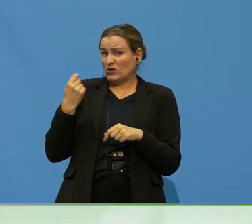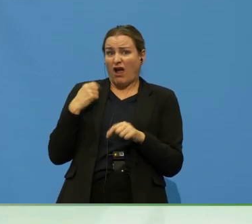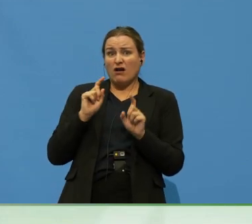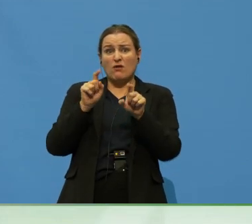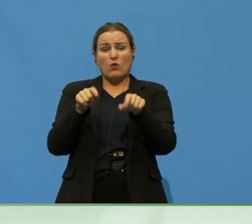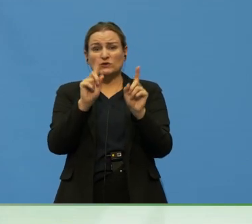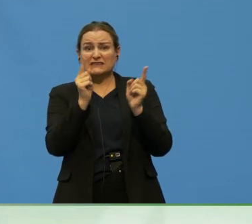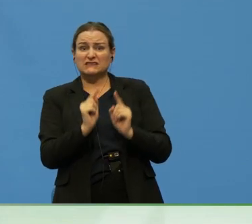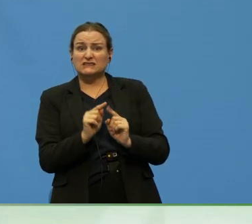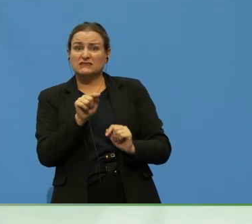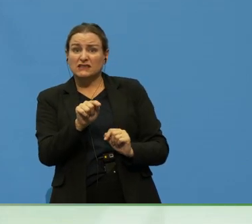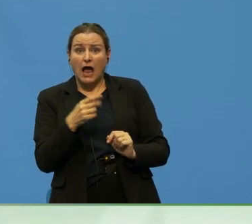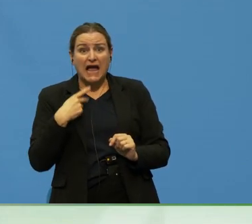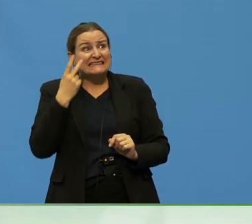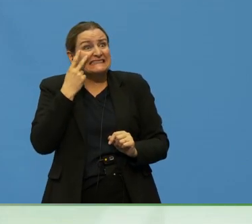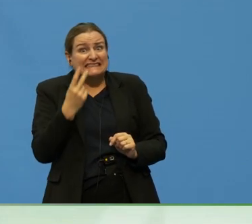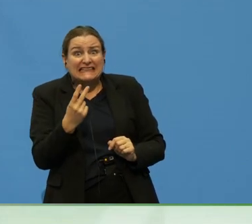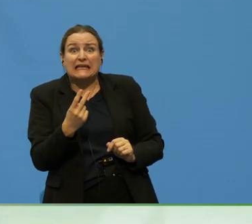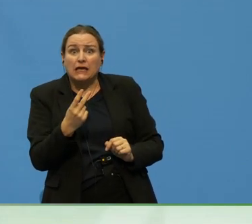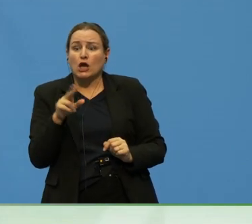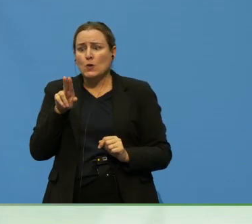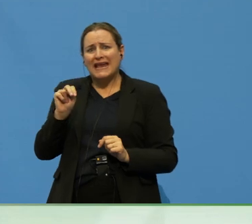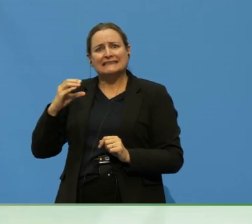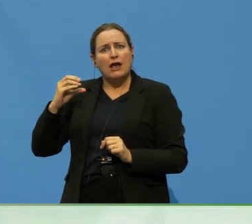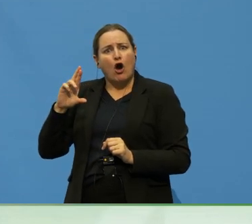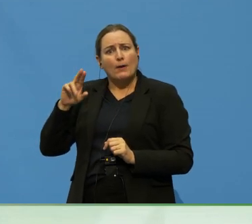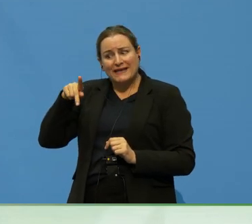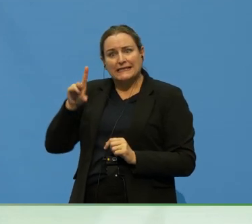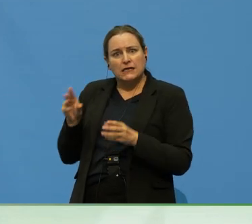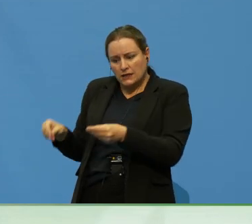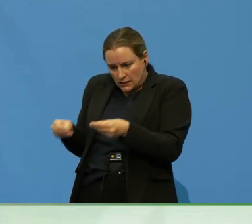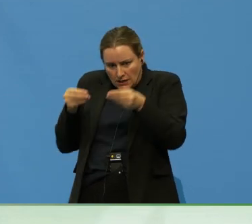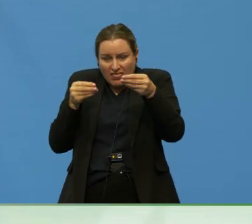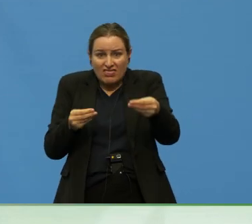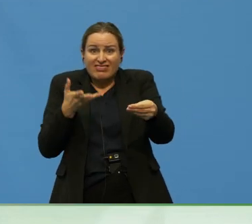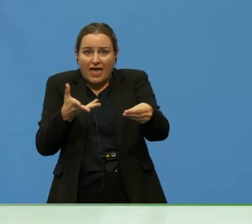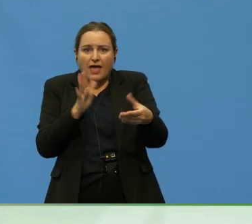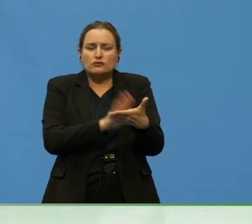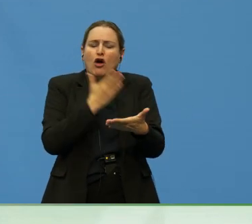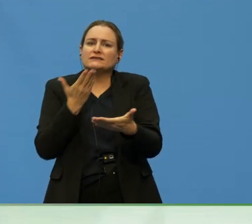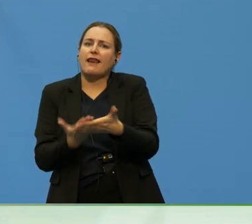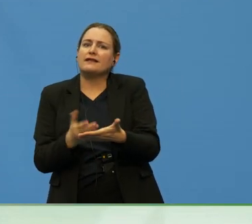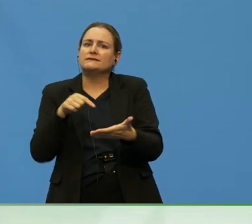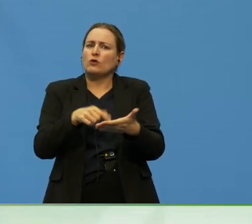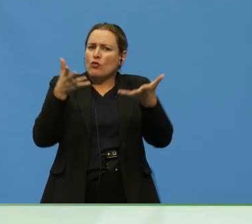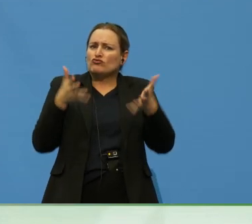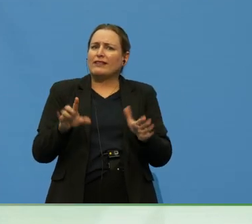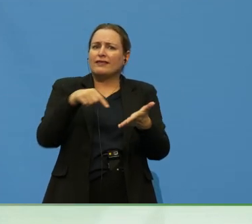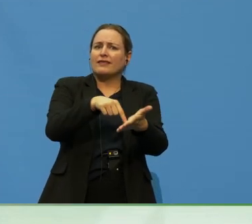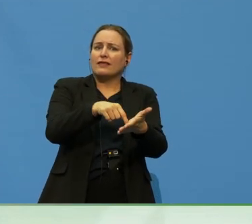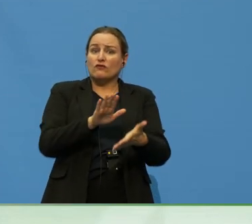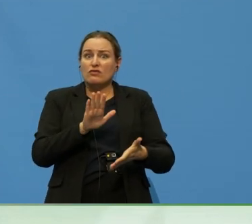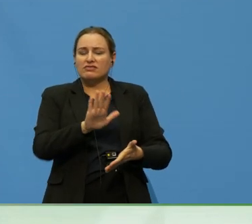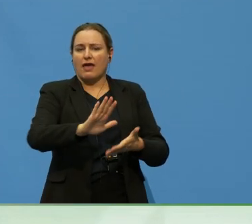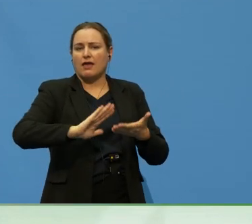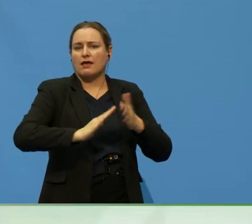of the CRPD in the local language, summarized, and people were sitting on the floor talking about the CRPD.